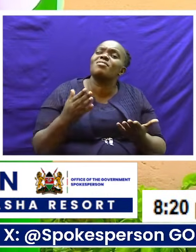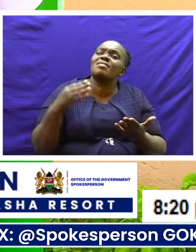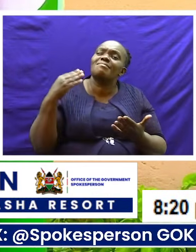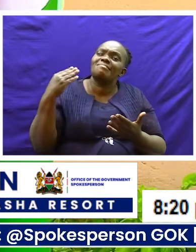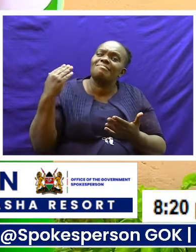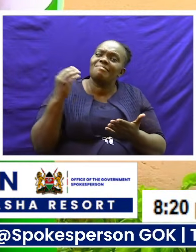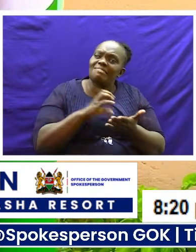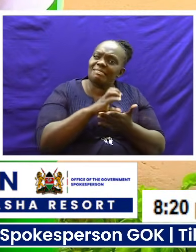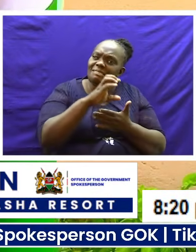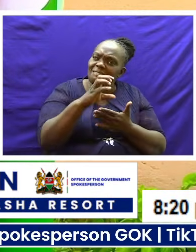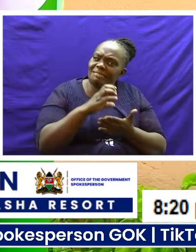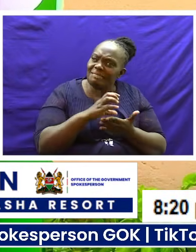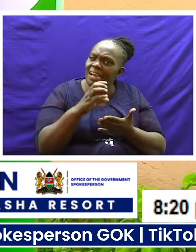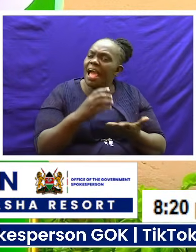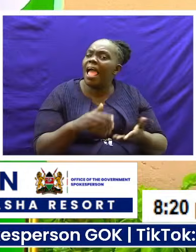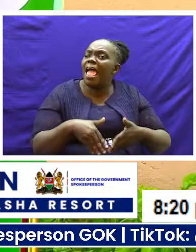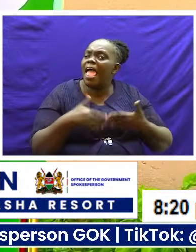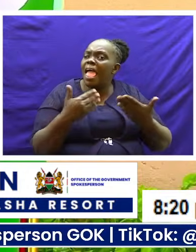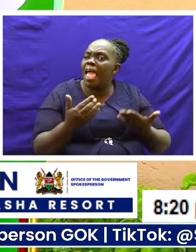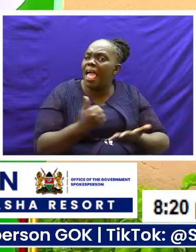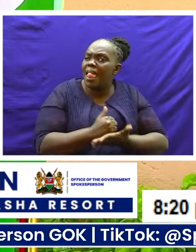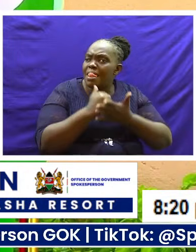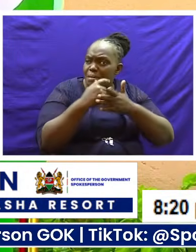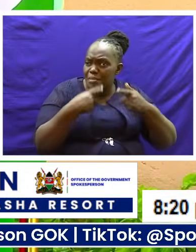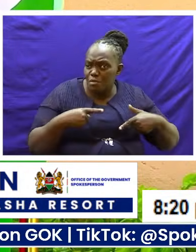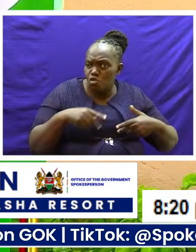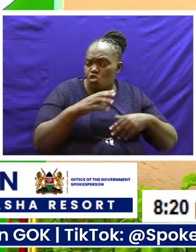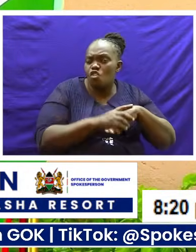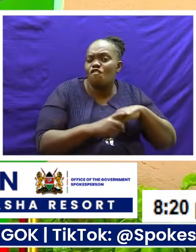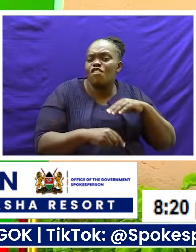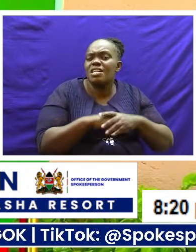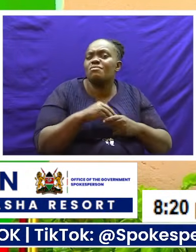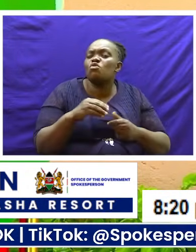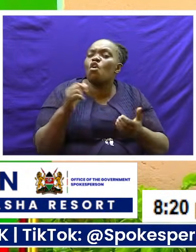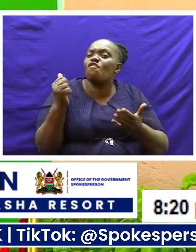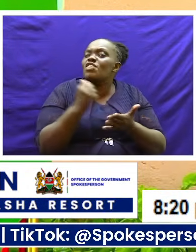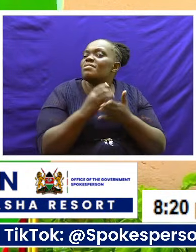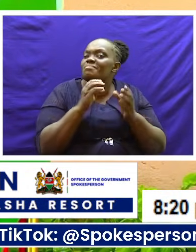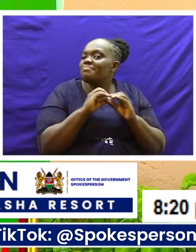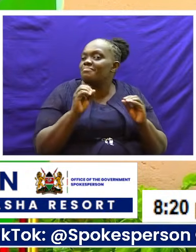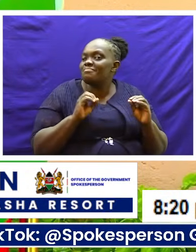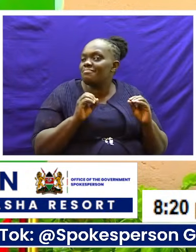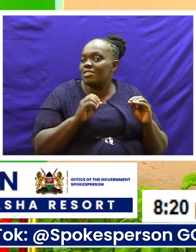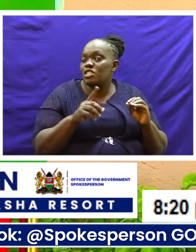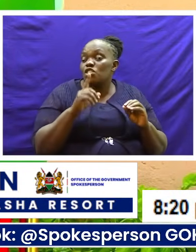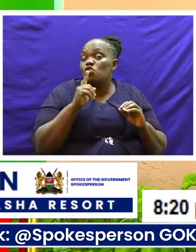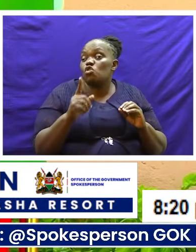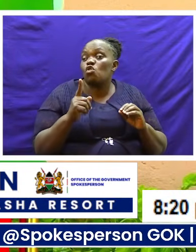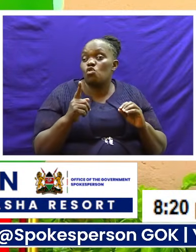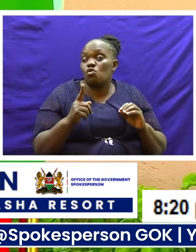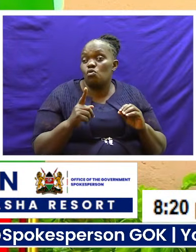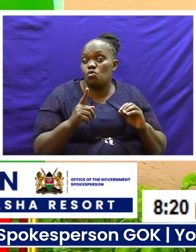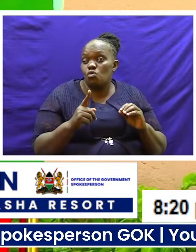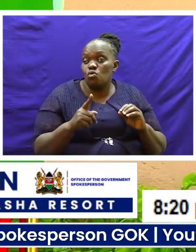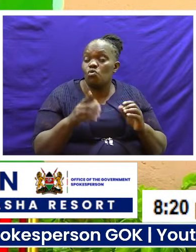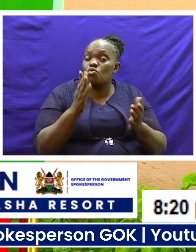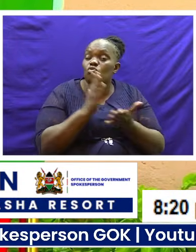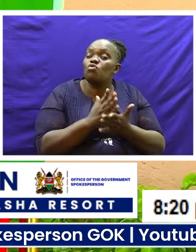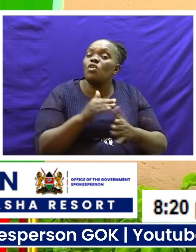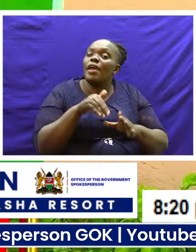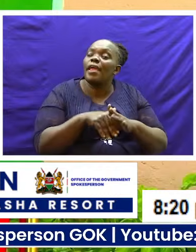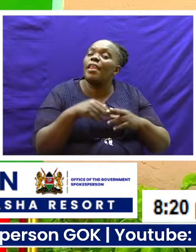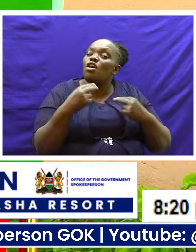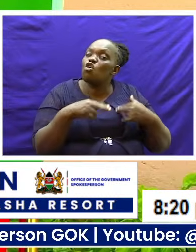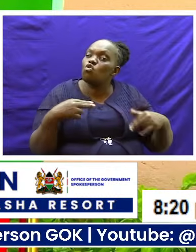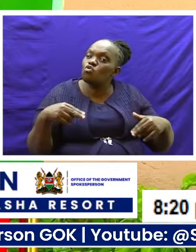or helping out people in the comfort of our offices. So we are in Huduma